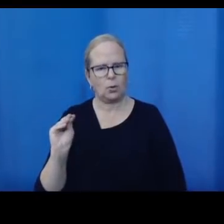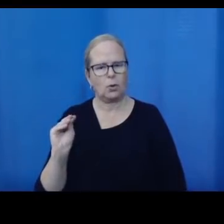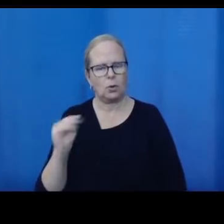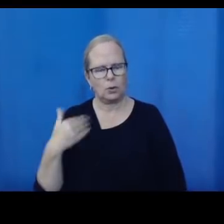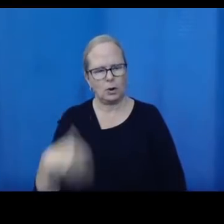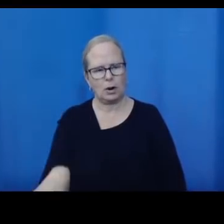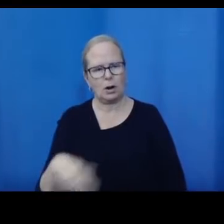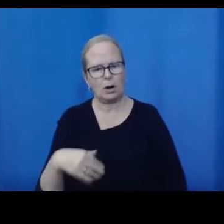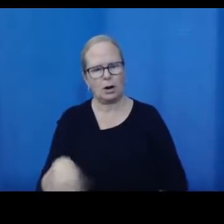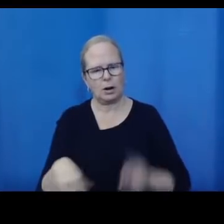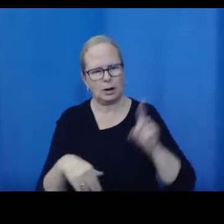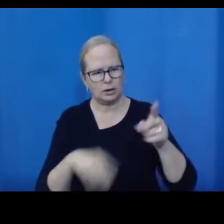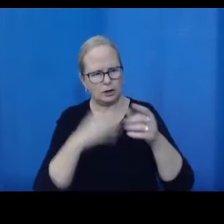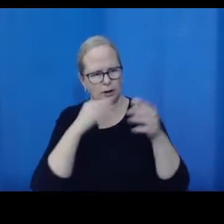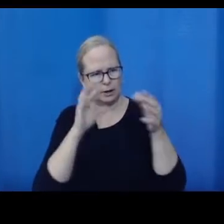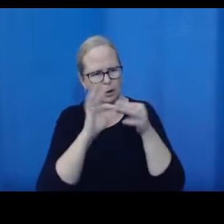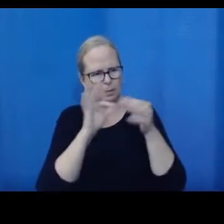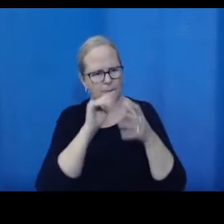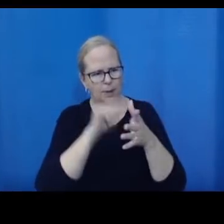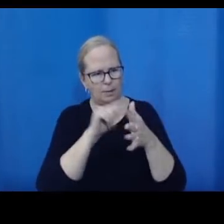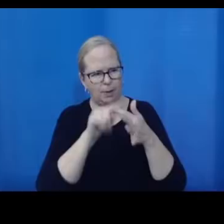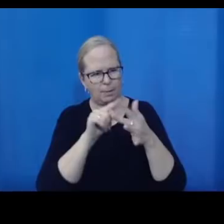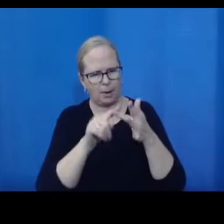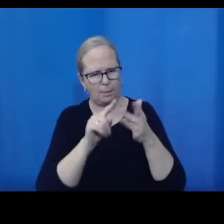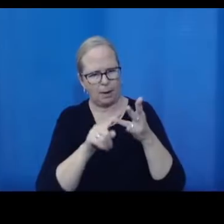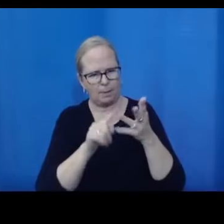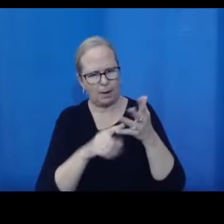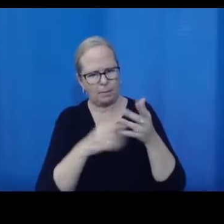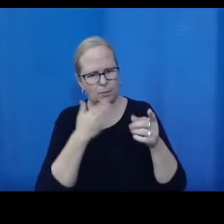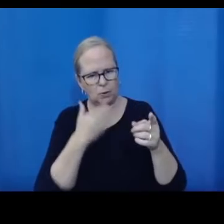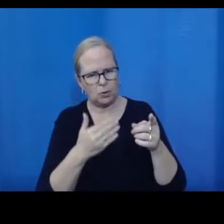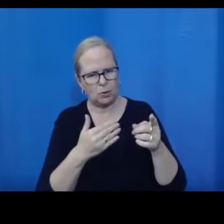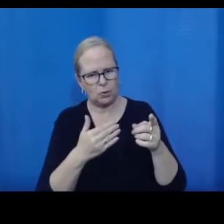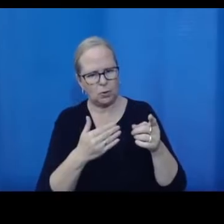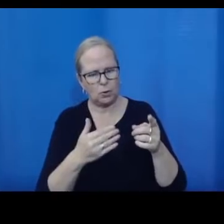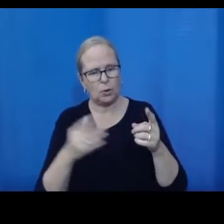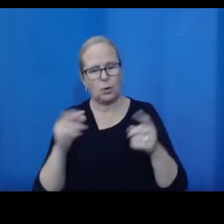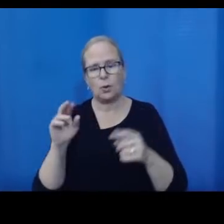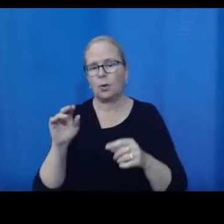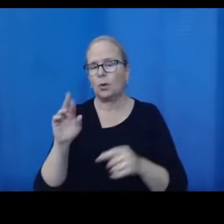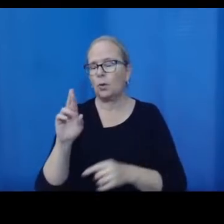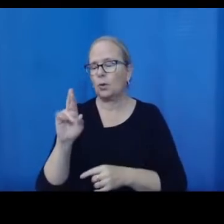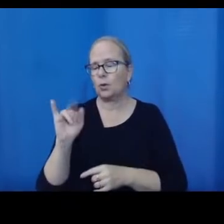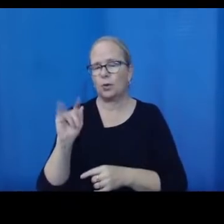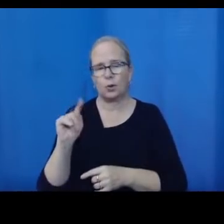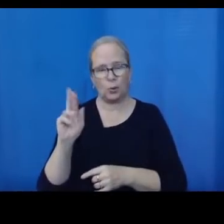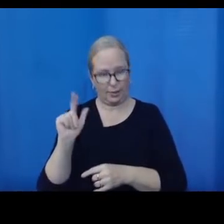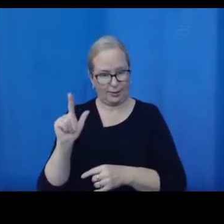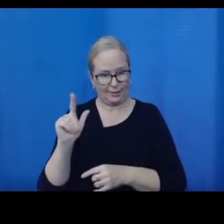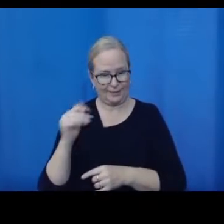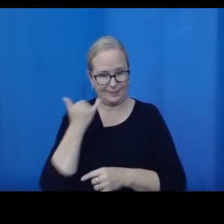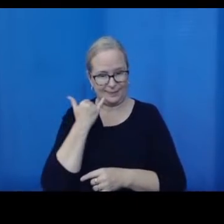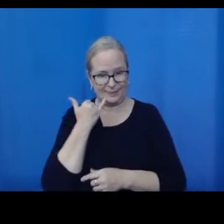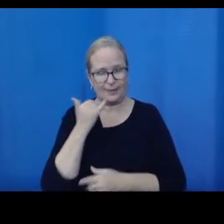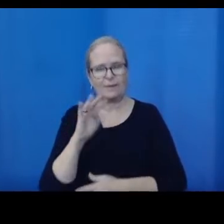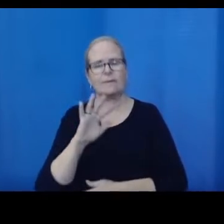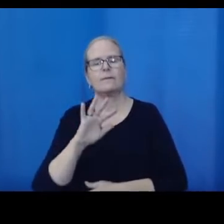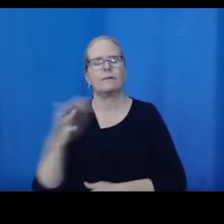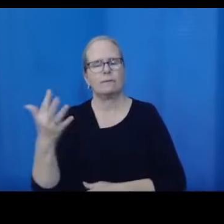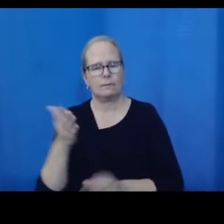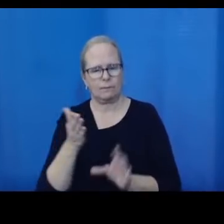psychological resilience factor, is having tradition. So to bring it down practically, what's a little tradition that you could start now, within your